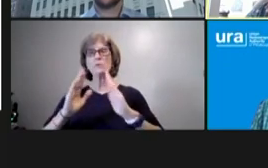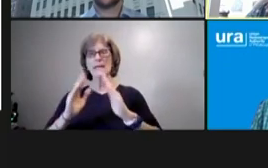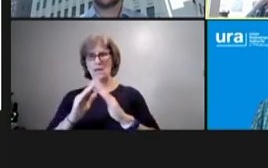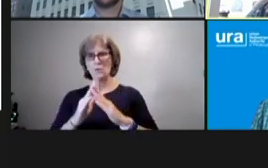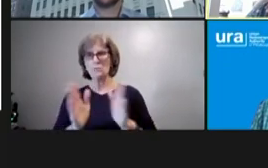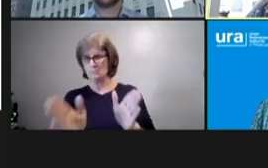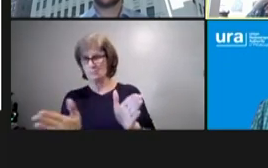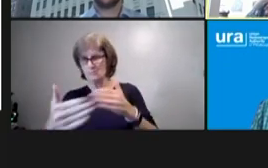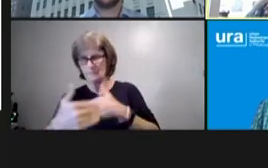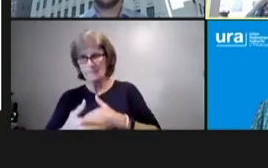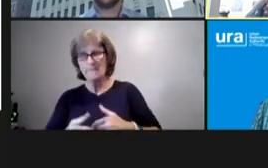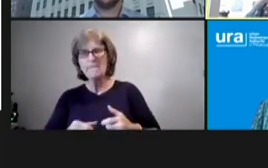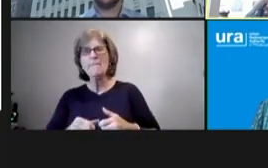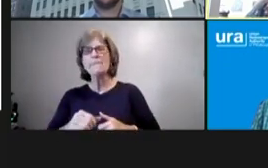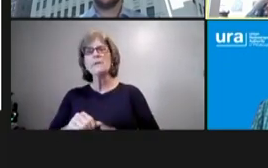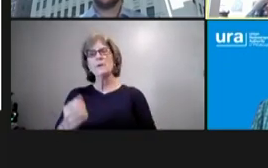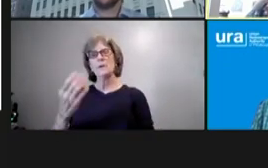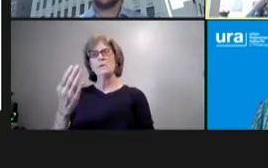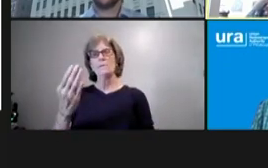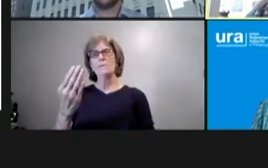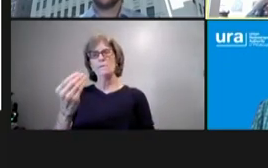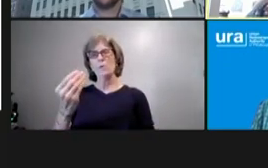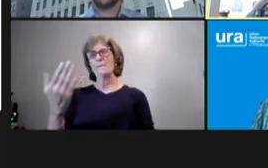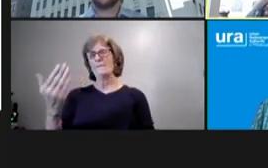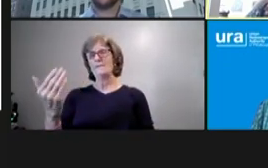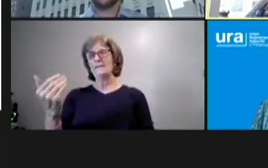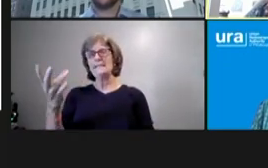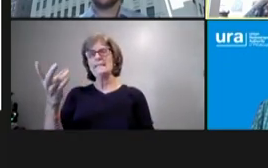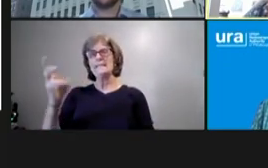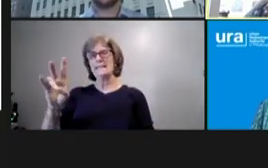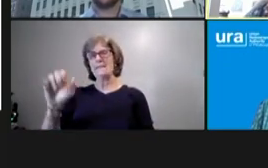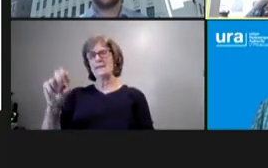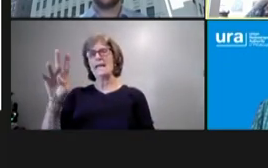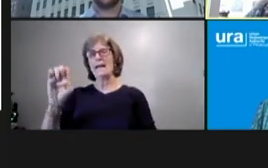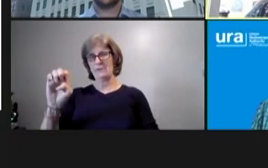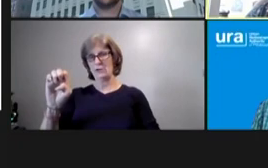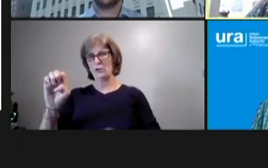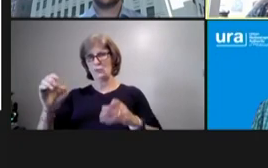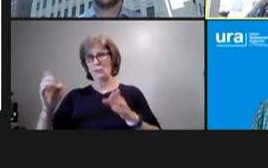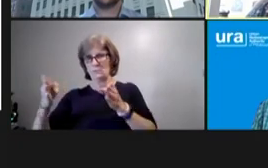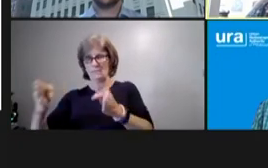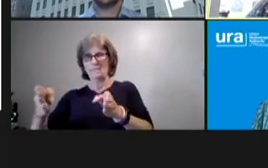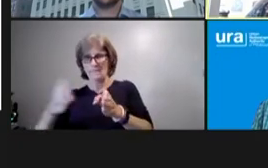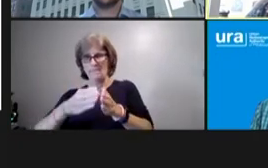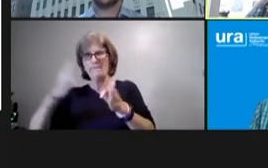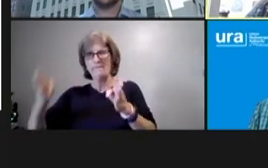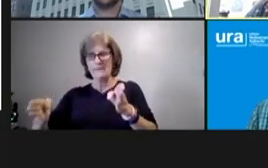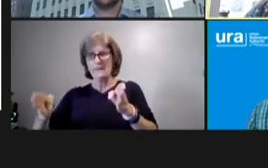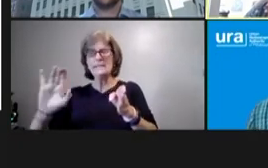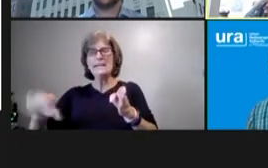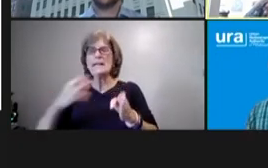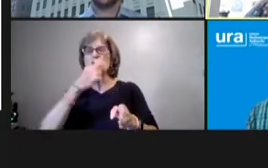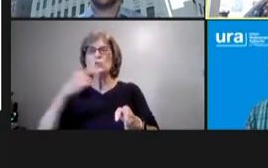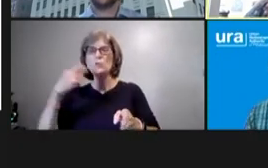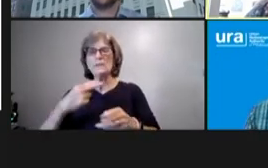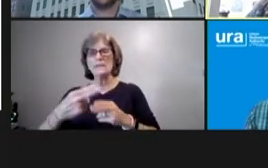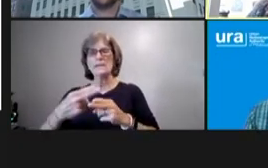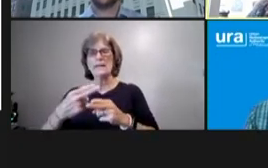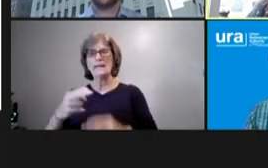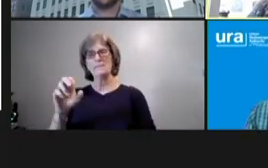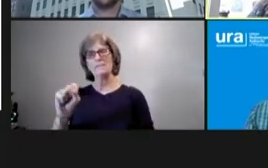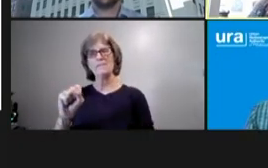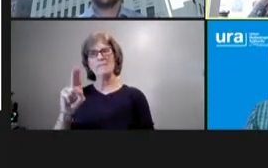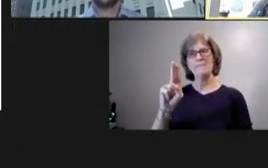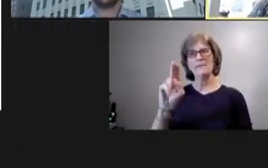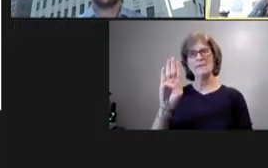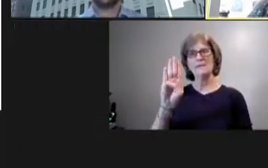at 415 7th Avenue. It's a storefront. It is right next to a Subway. It comes with free smells